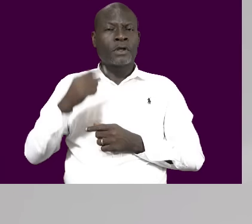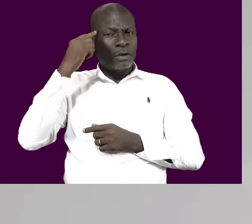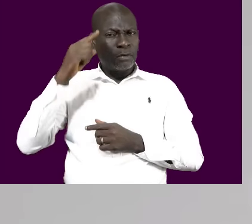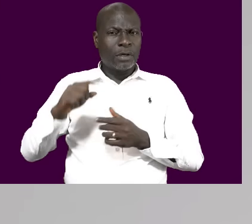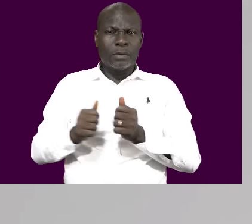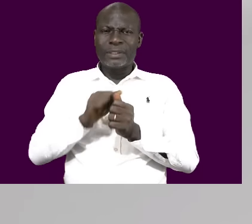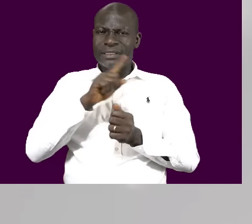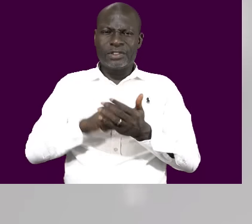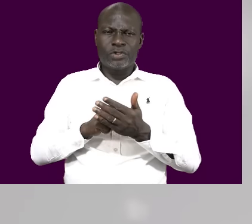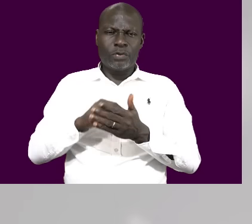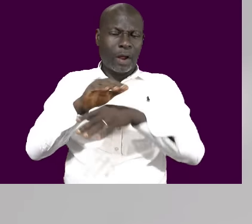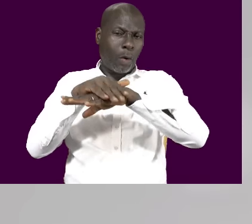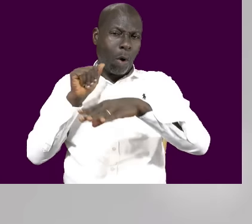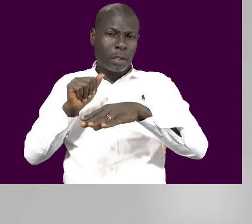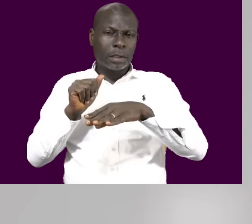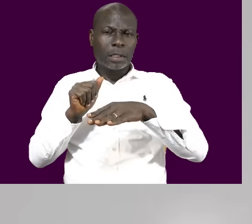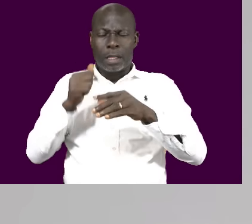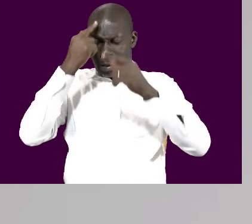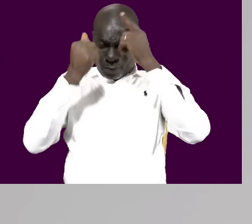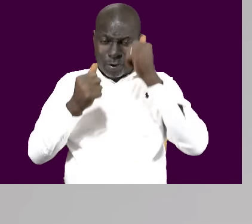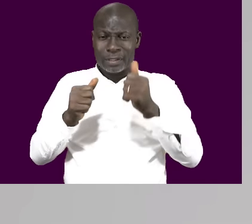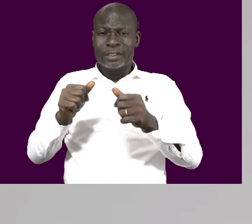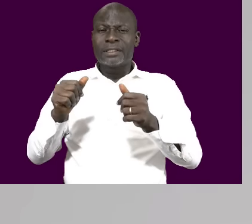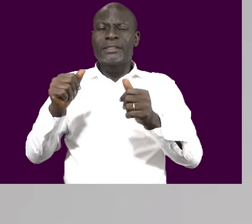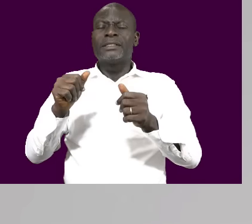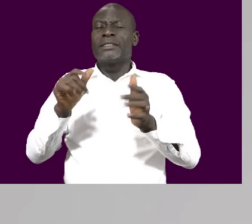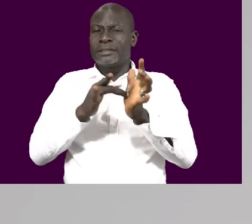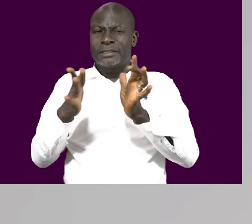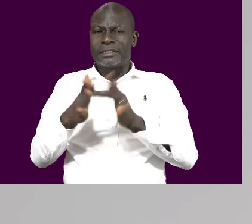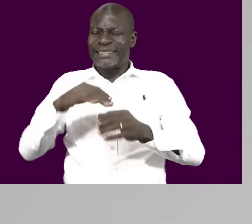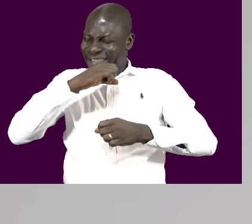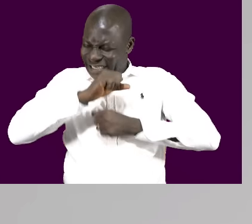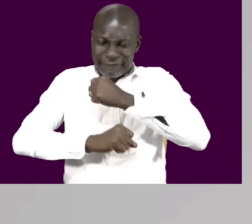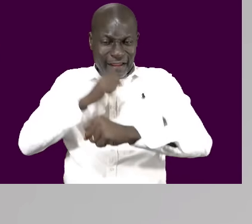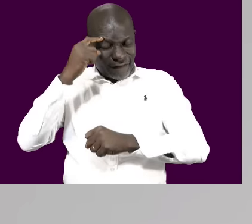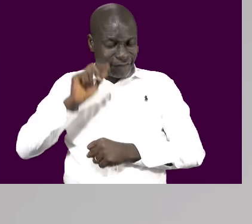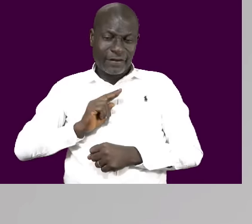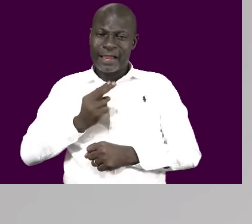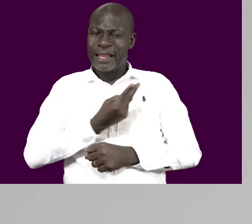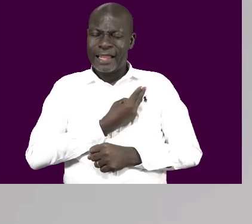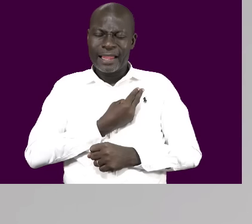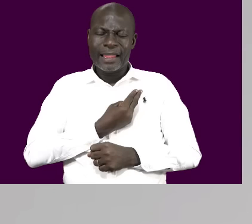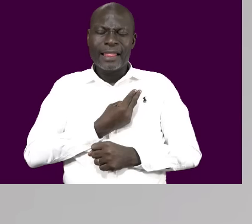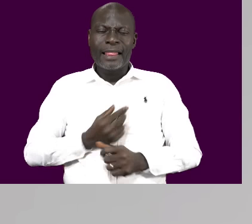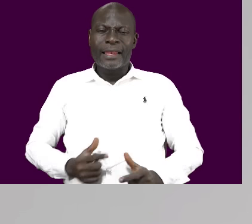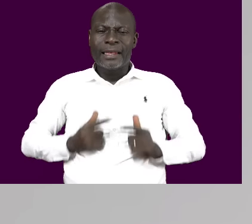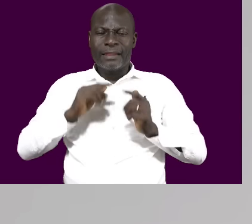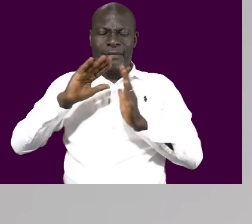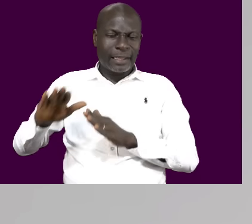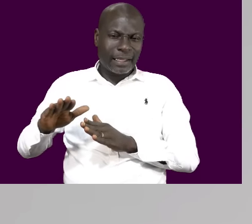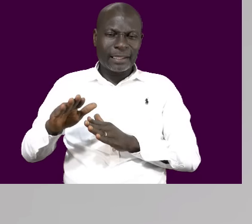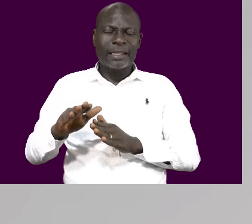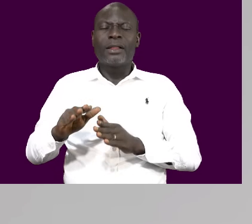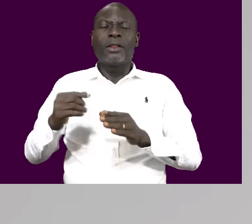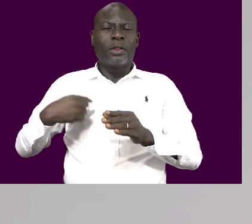you were called, because Christ also suffered for us, leaving us an example that